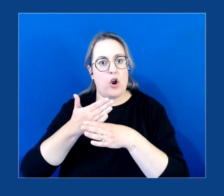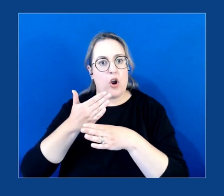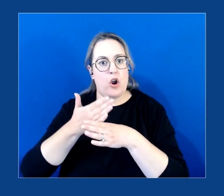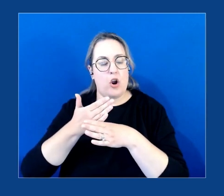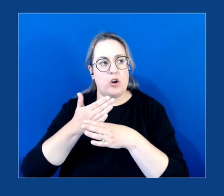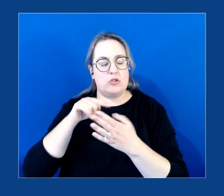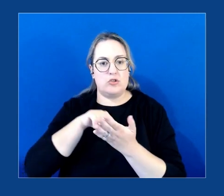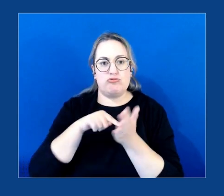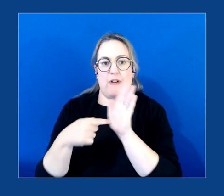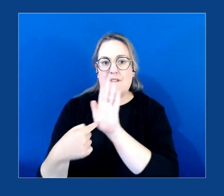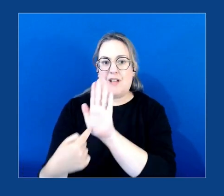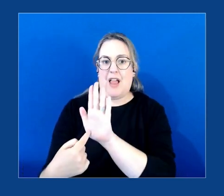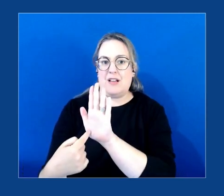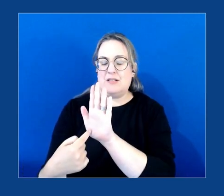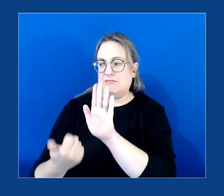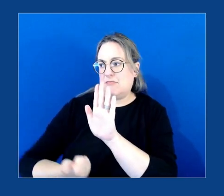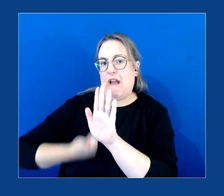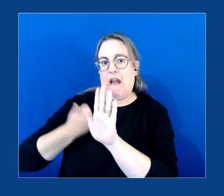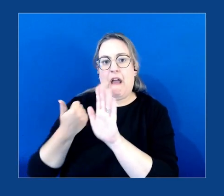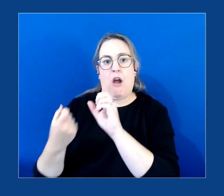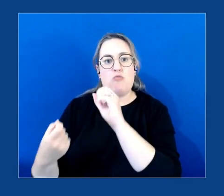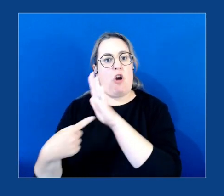reflect the priorities of the people who actually